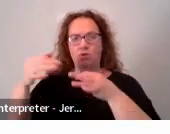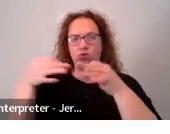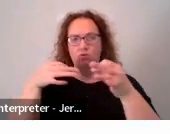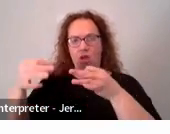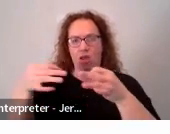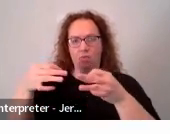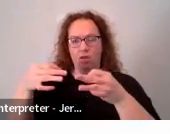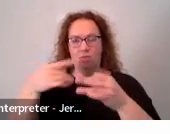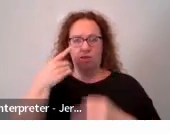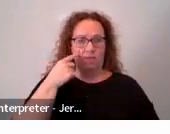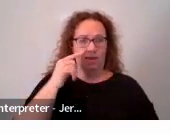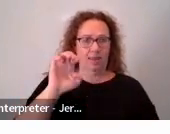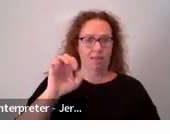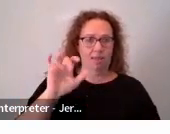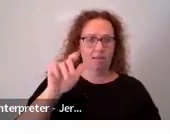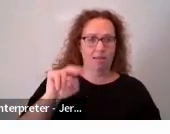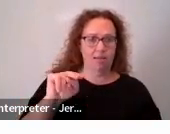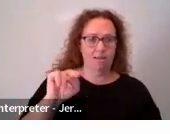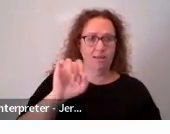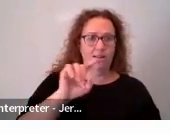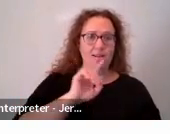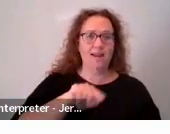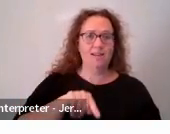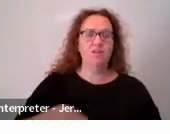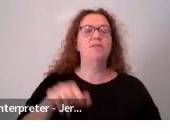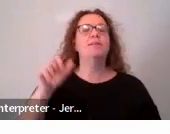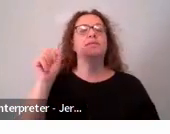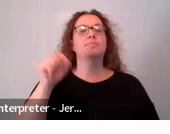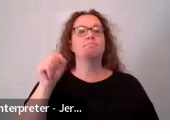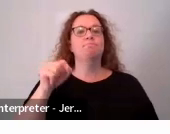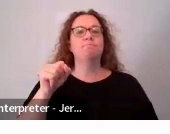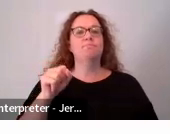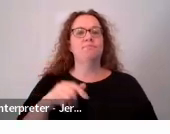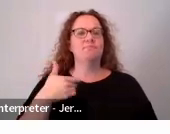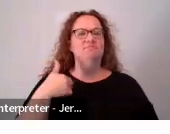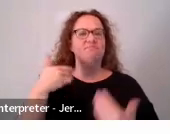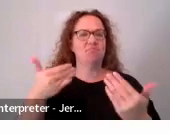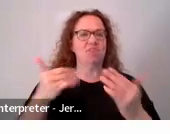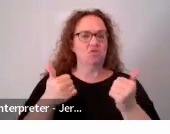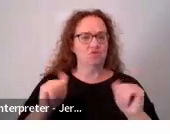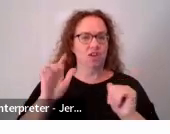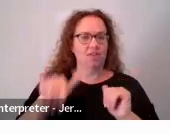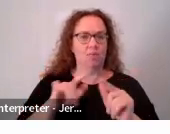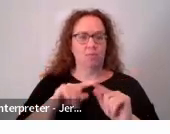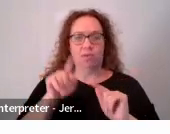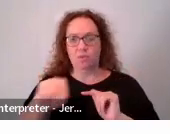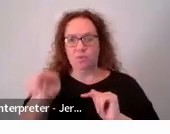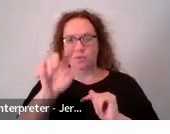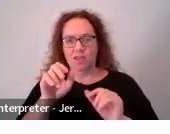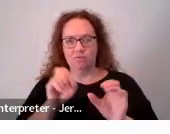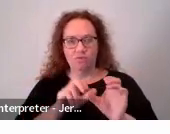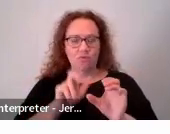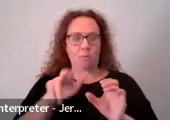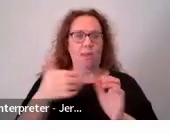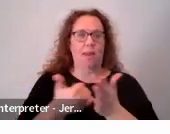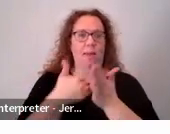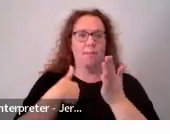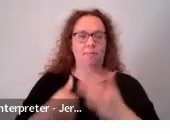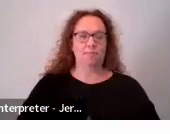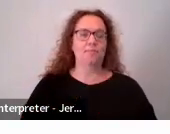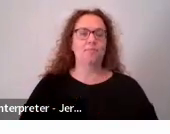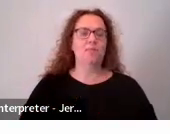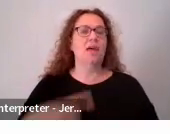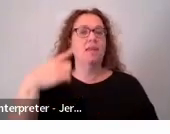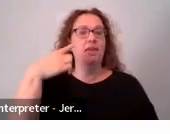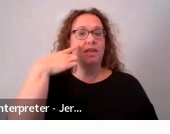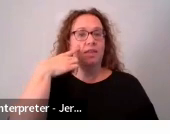you and then see if you can help me out here first. Yeah, I'll take a stab at that one, but of course, Kate, feel free to jump in as well. I think